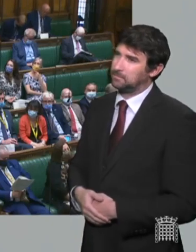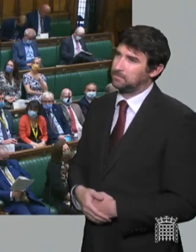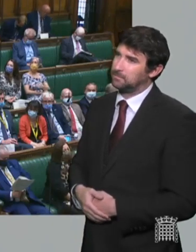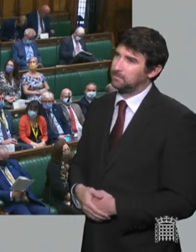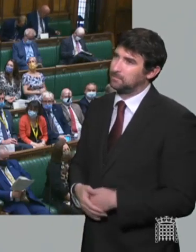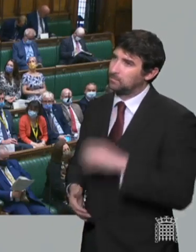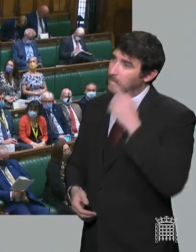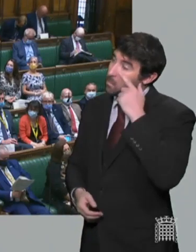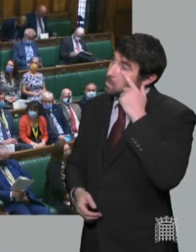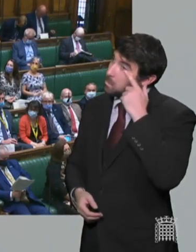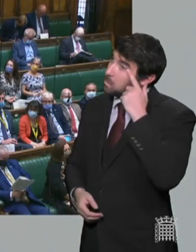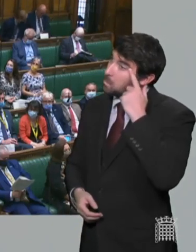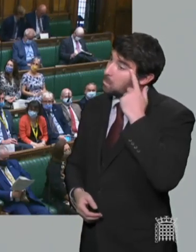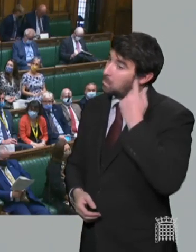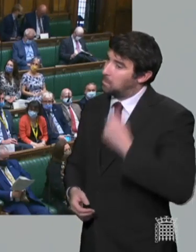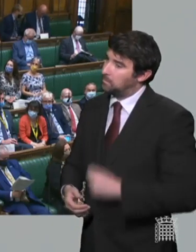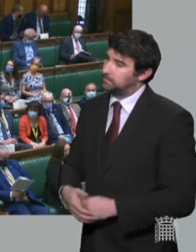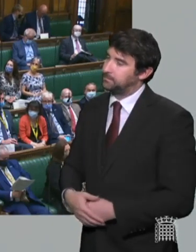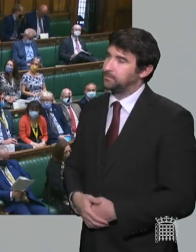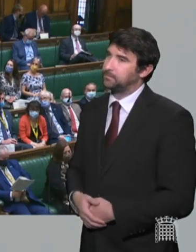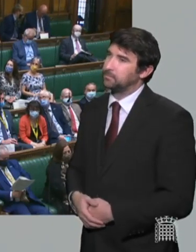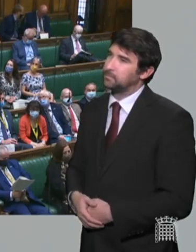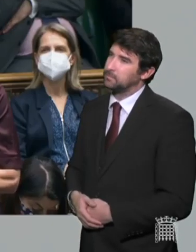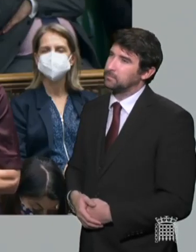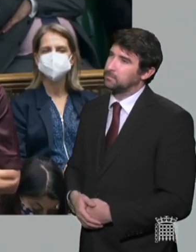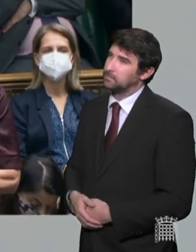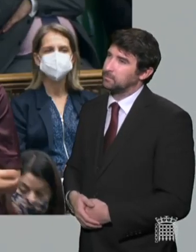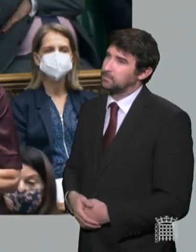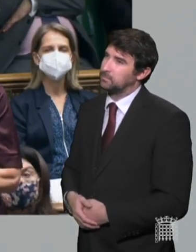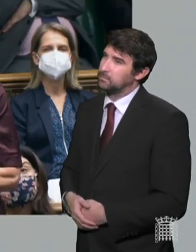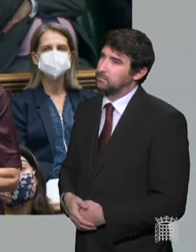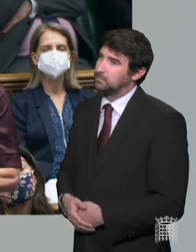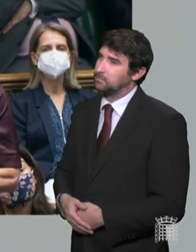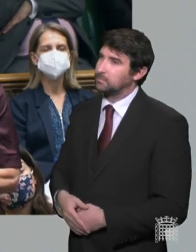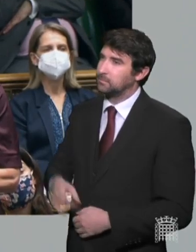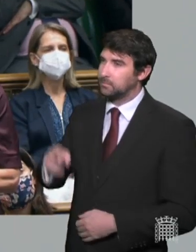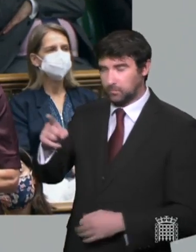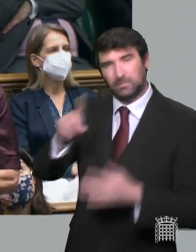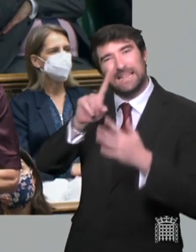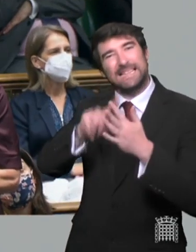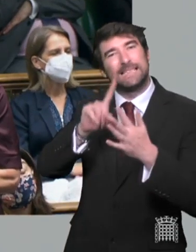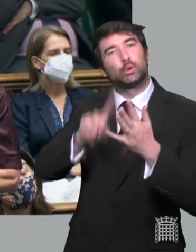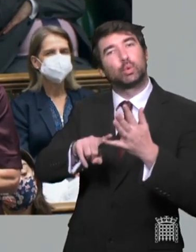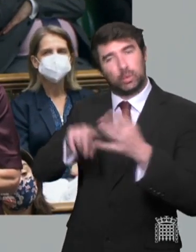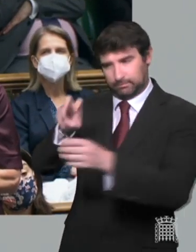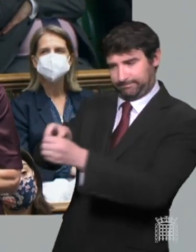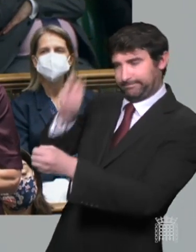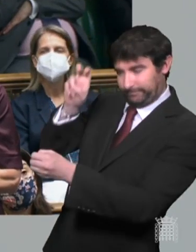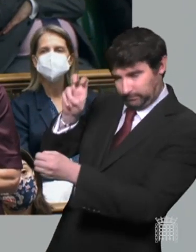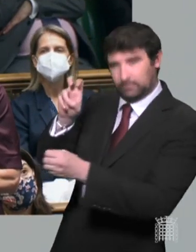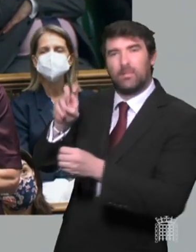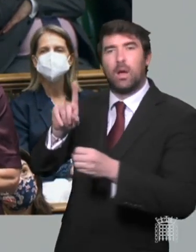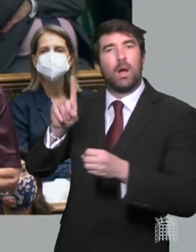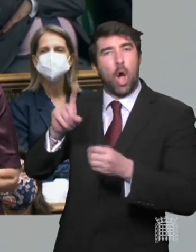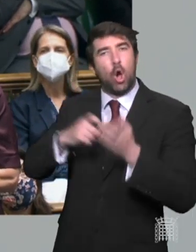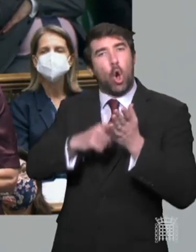or hard-to-reach citizens with the EU resettlement scheme is due to end at the end of this month. My own constituent tried to get assistance from local citizens' advice